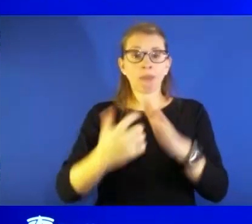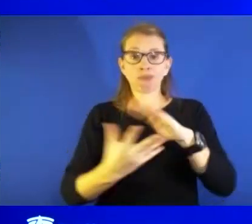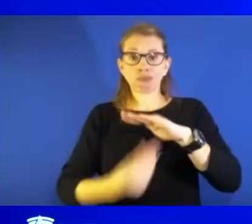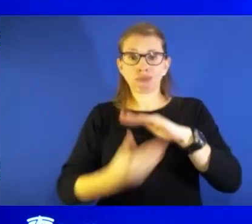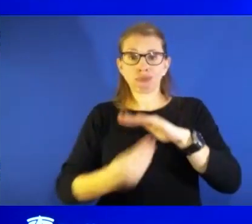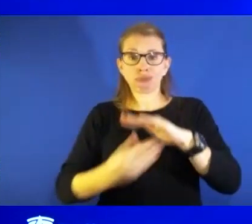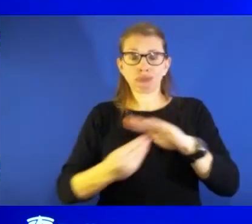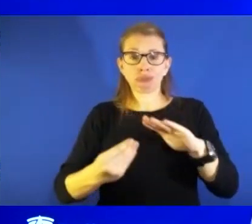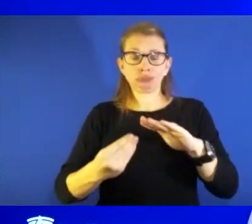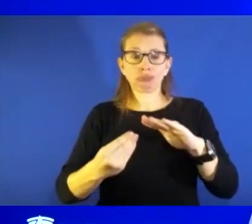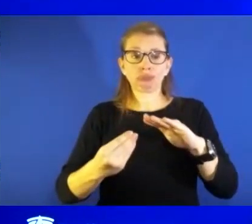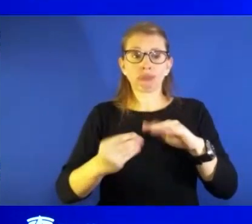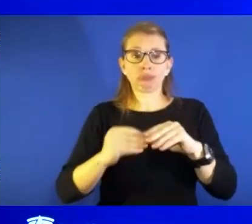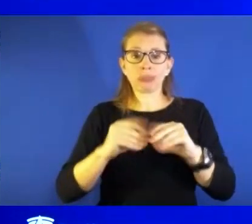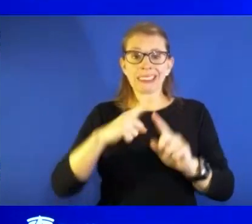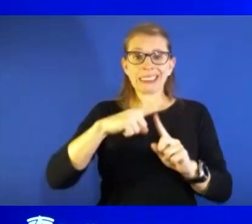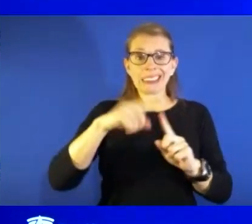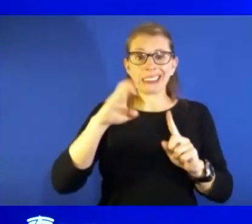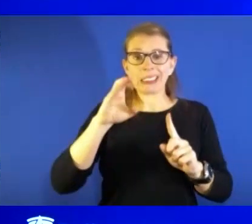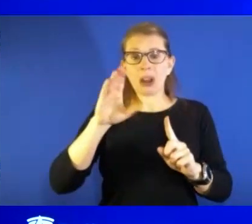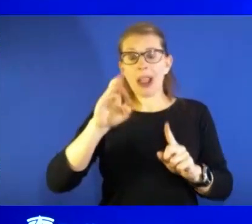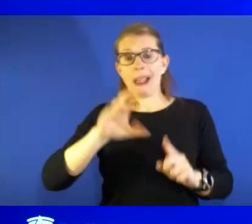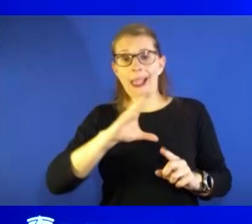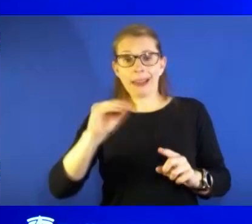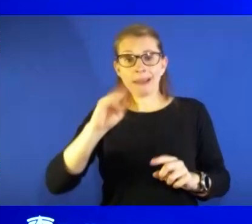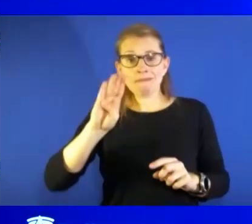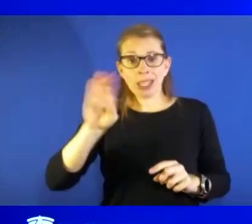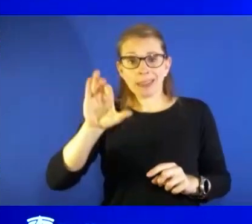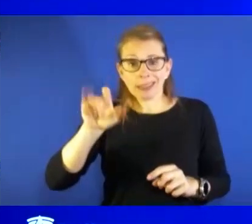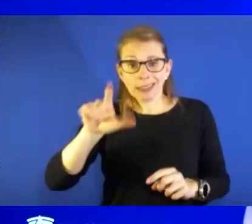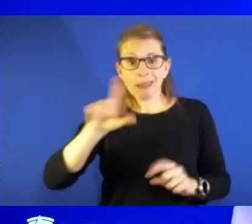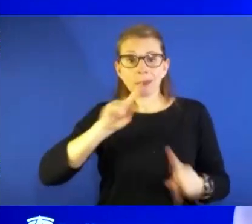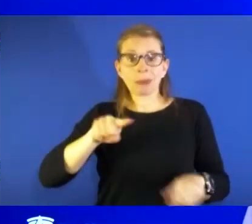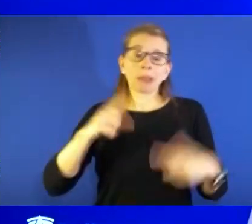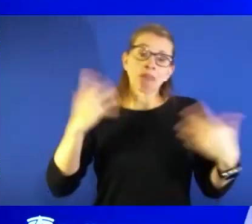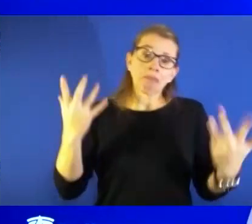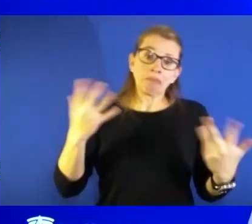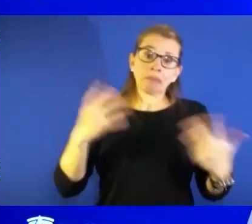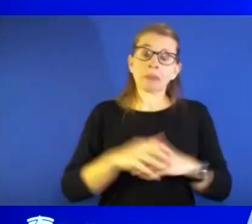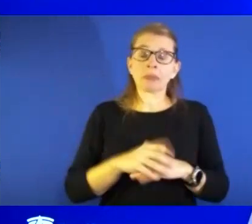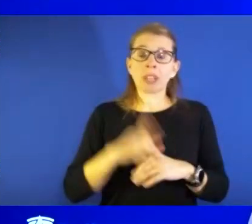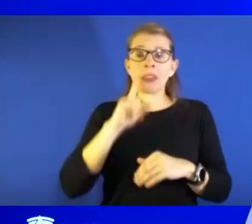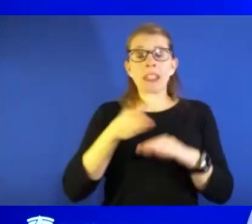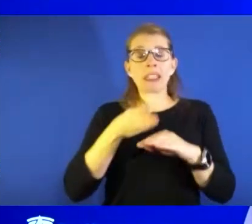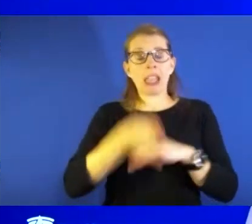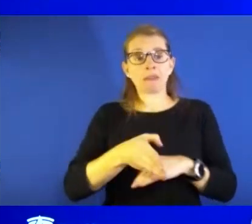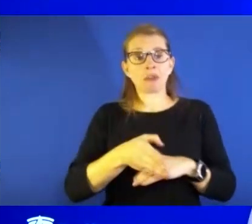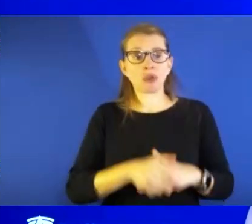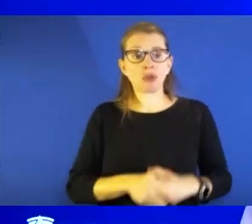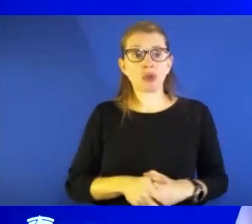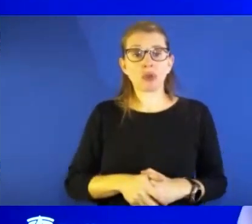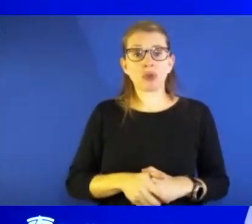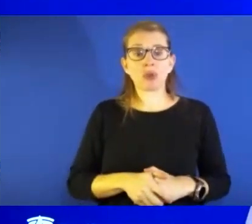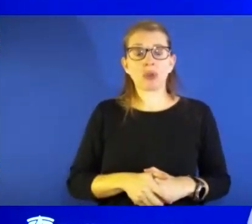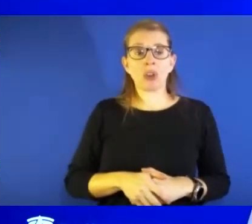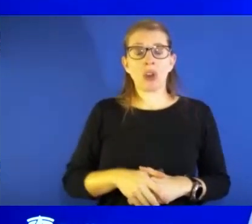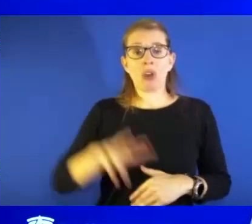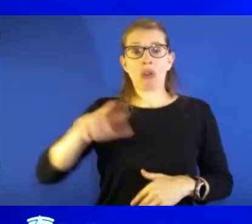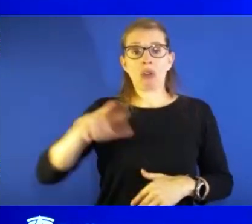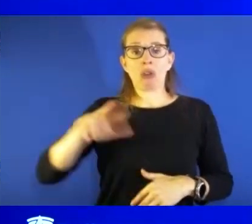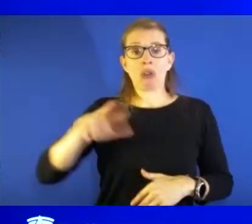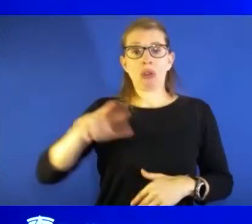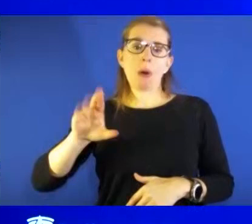B cells and that T cell response? I really think, after that boost dose or that third